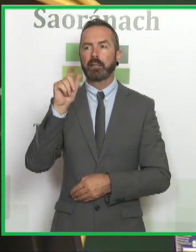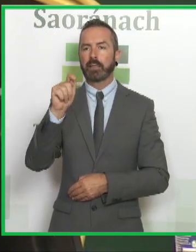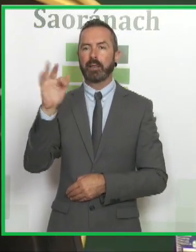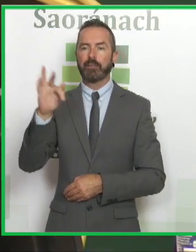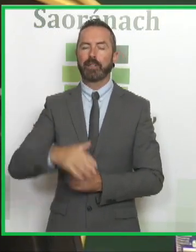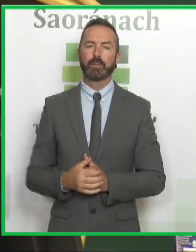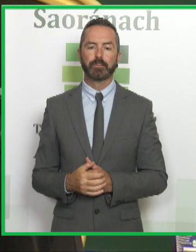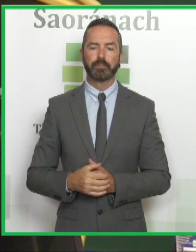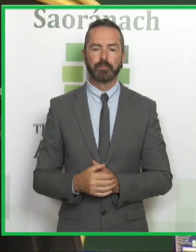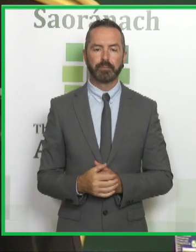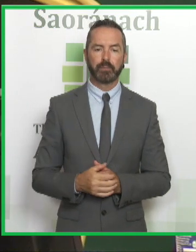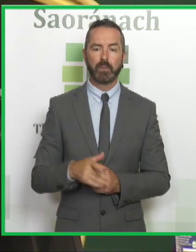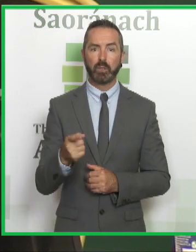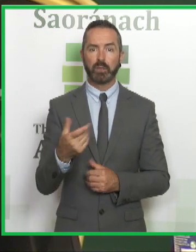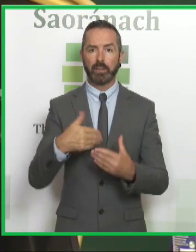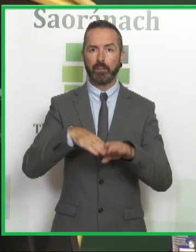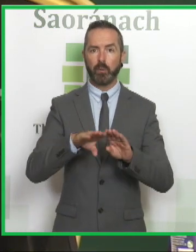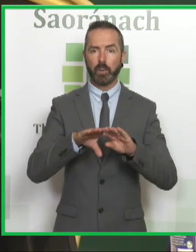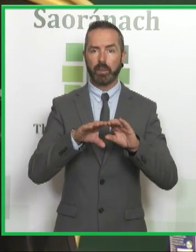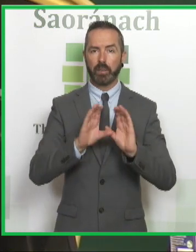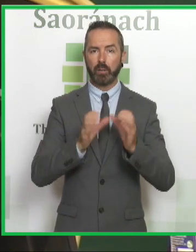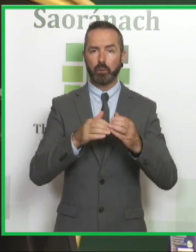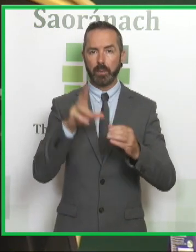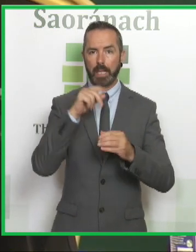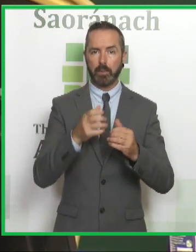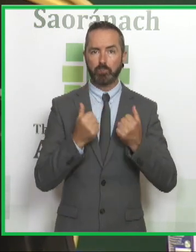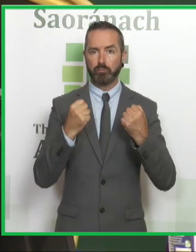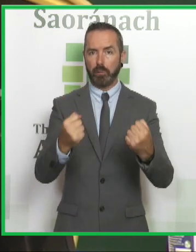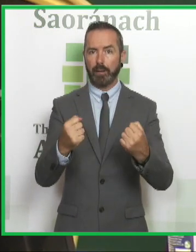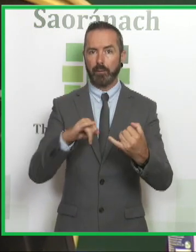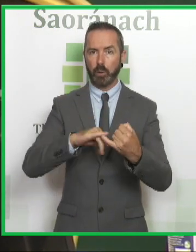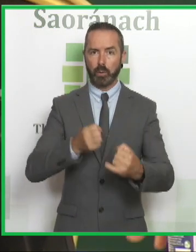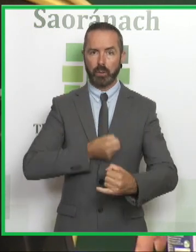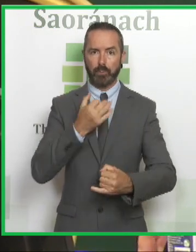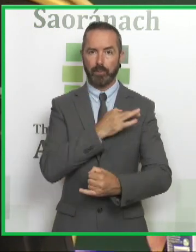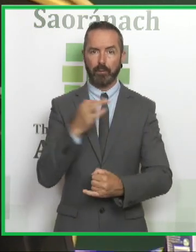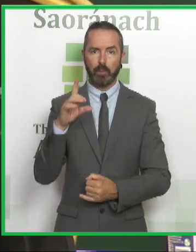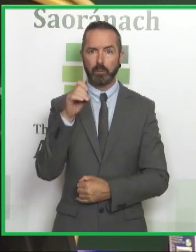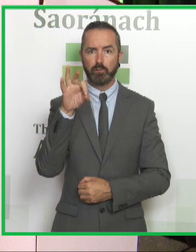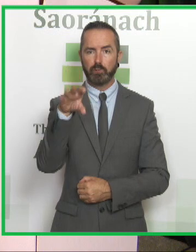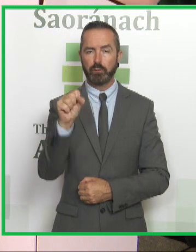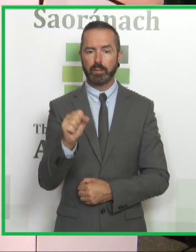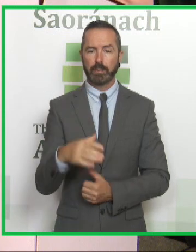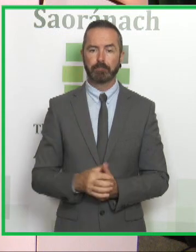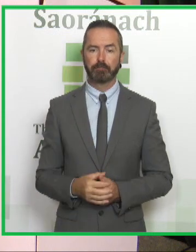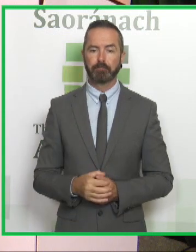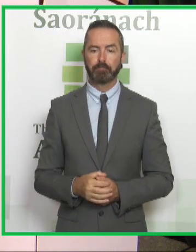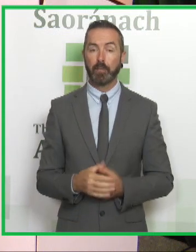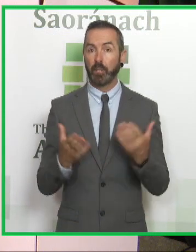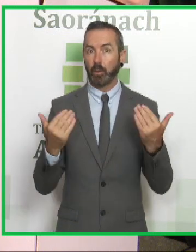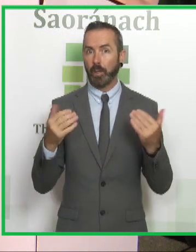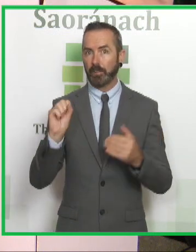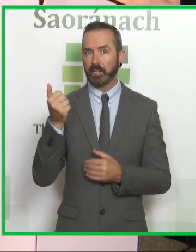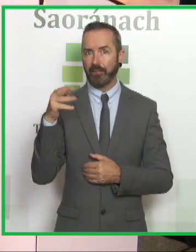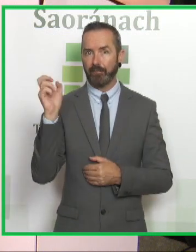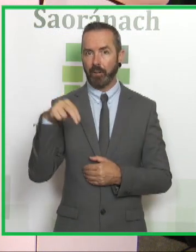called Drive, supporting families and communities who are suffering some harm related to drugs. Siobhan, you're very welcome.